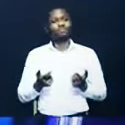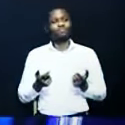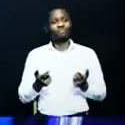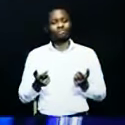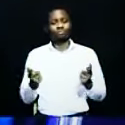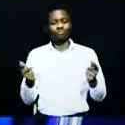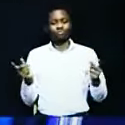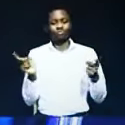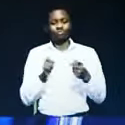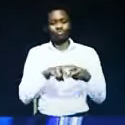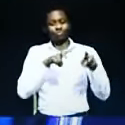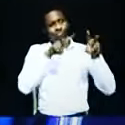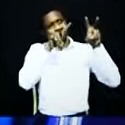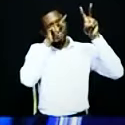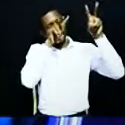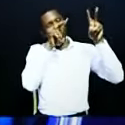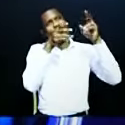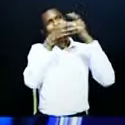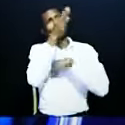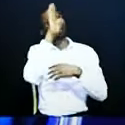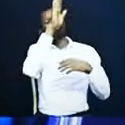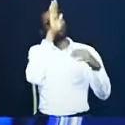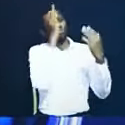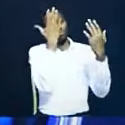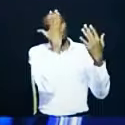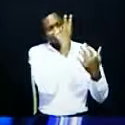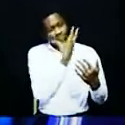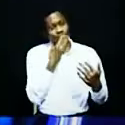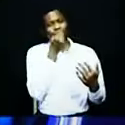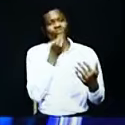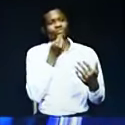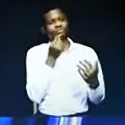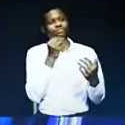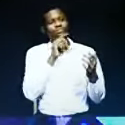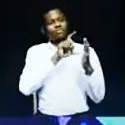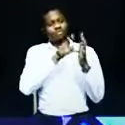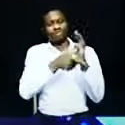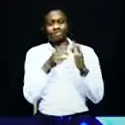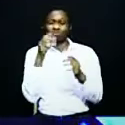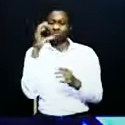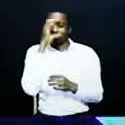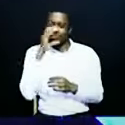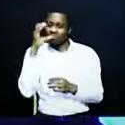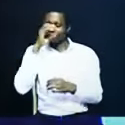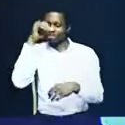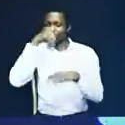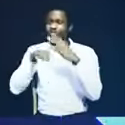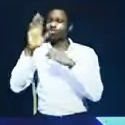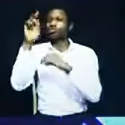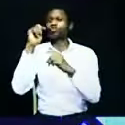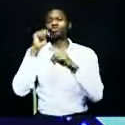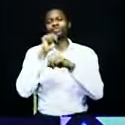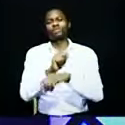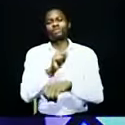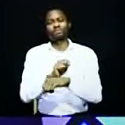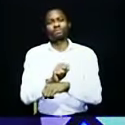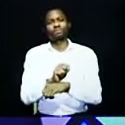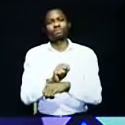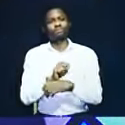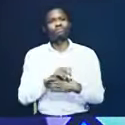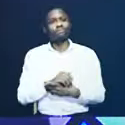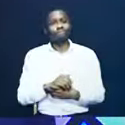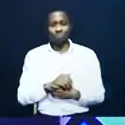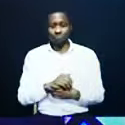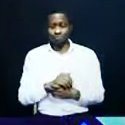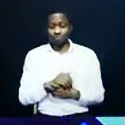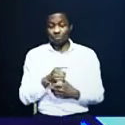to gaze on the beauty of the Lord and to seek him in his temple. For